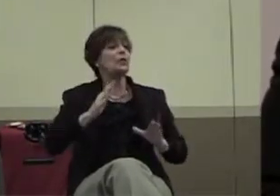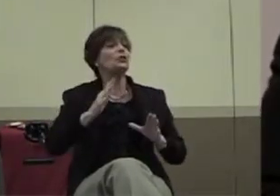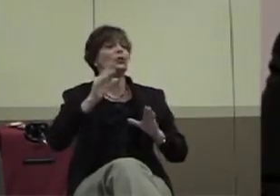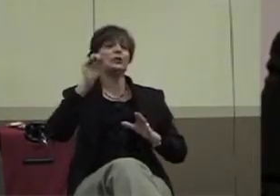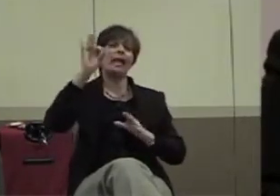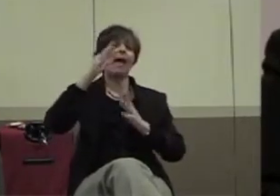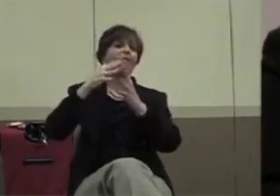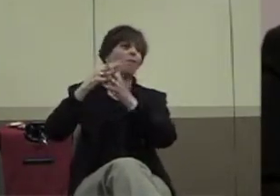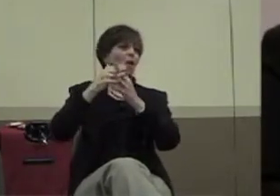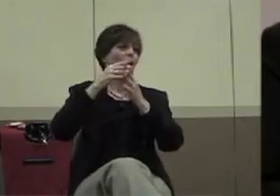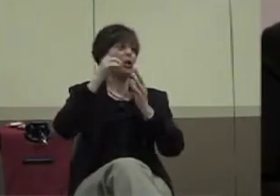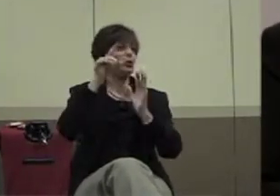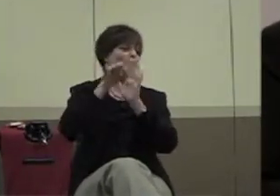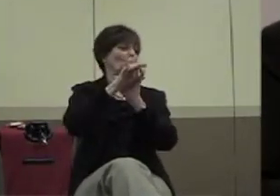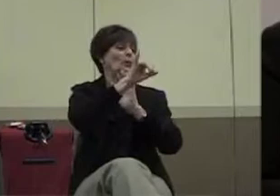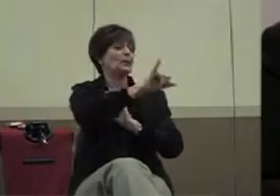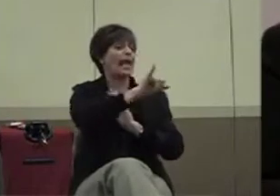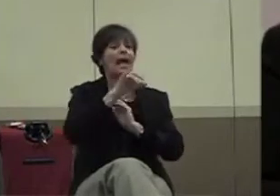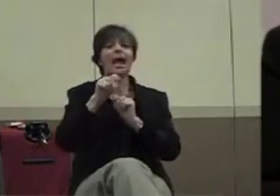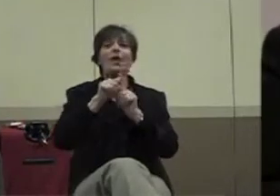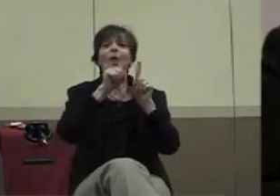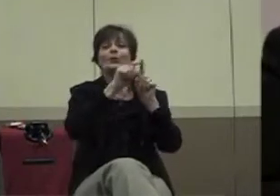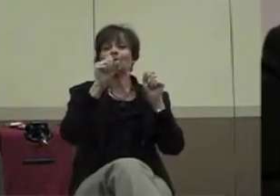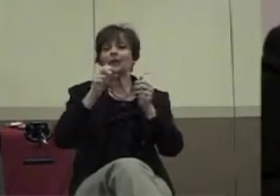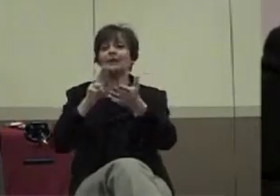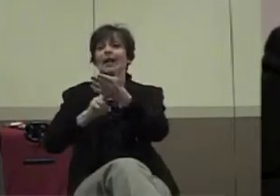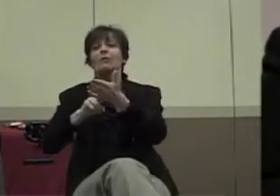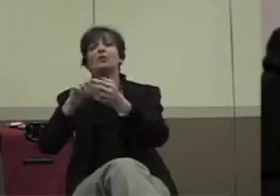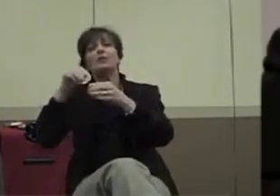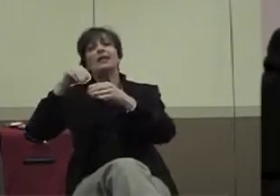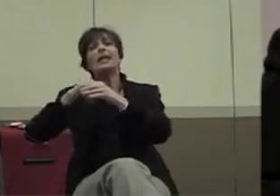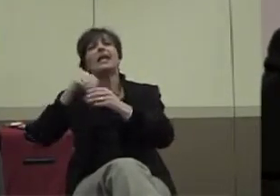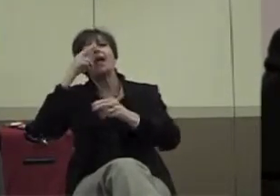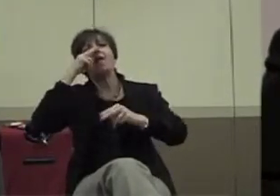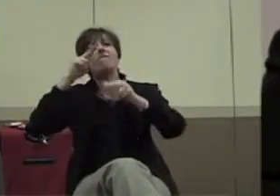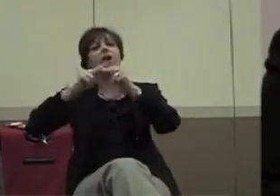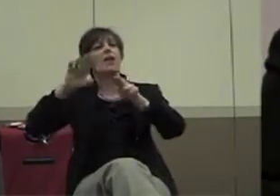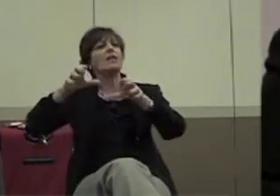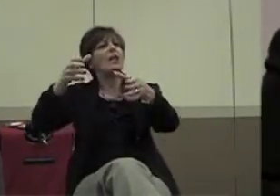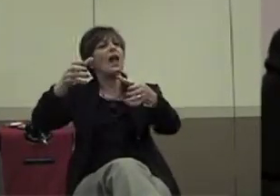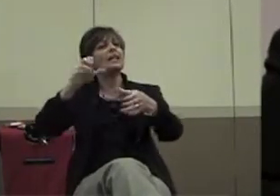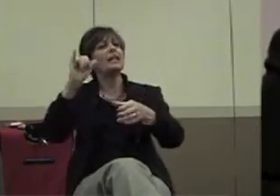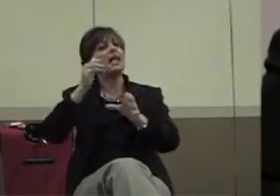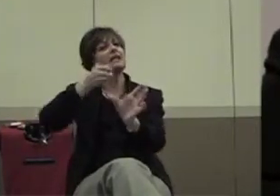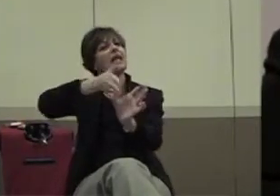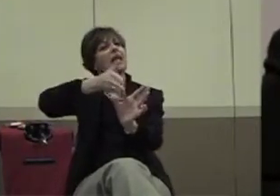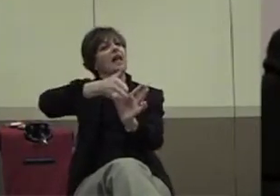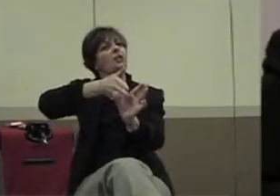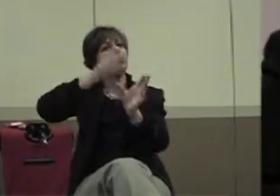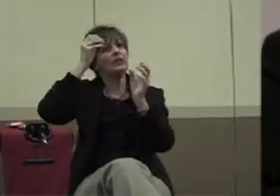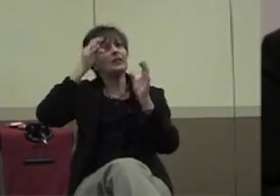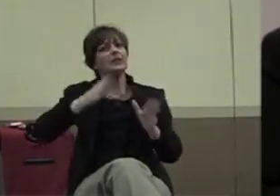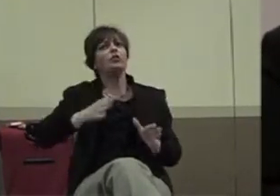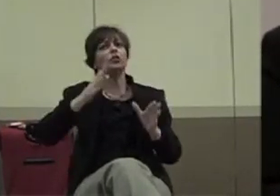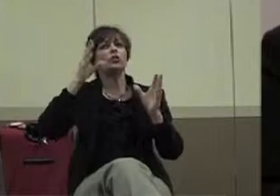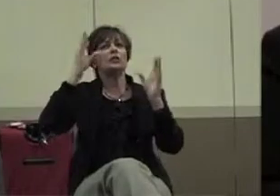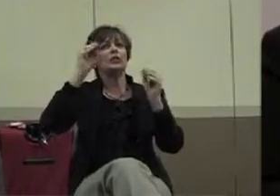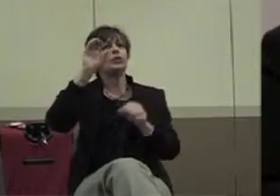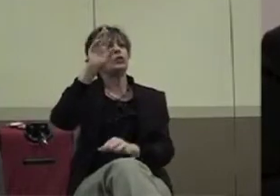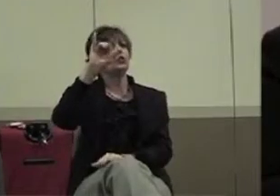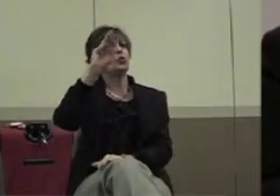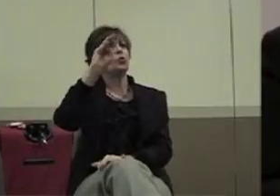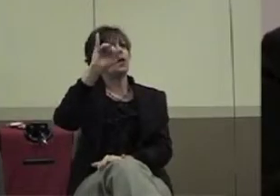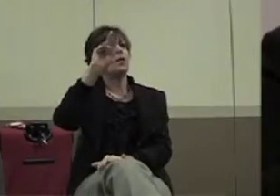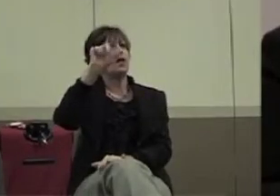can sign up to be in a fun class. Like the psychology teacher teaches criminal minds,